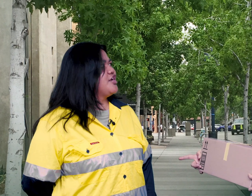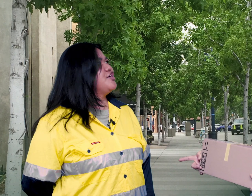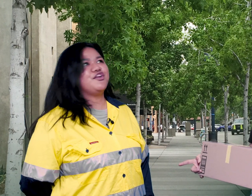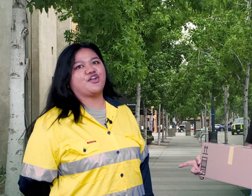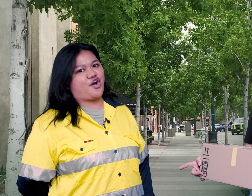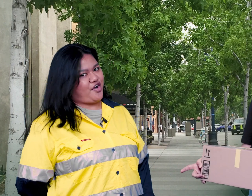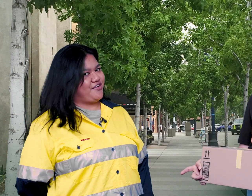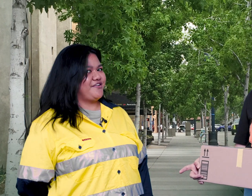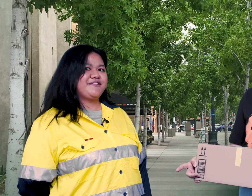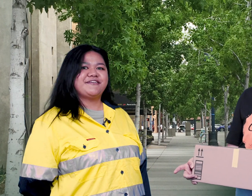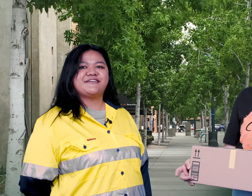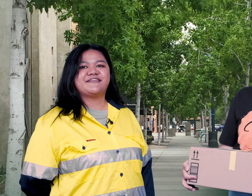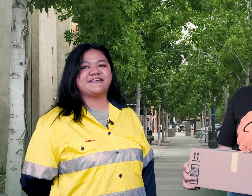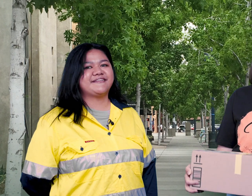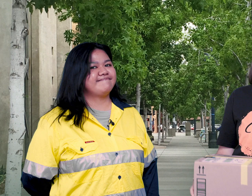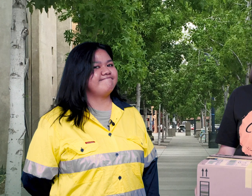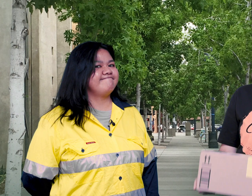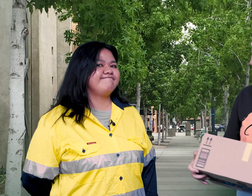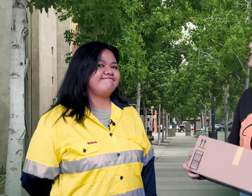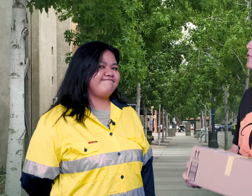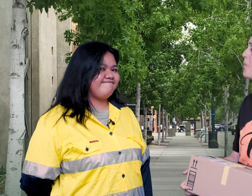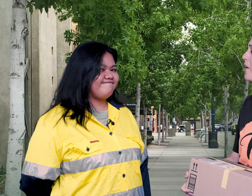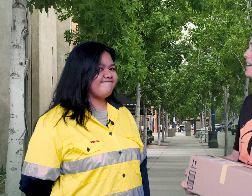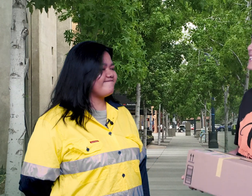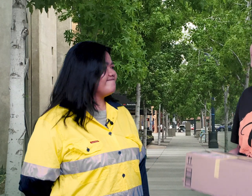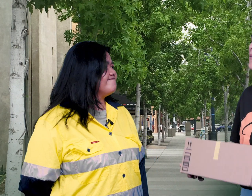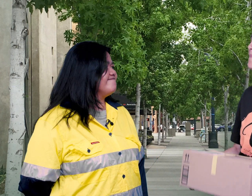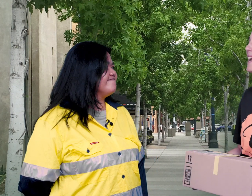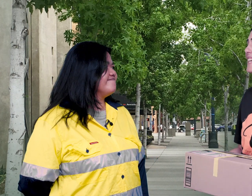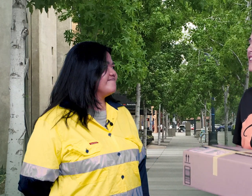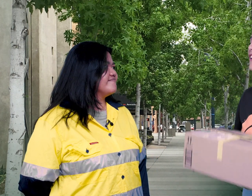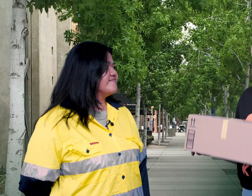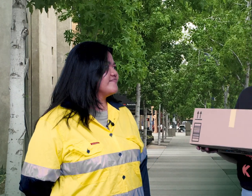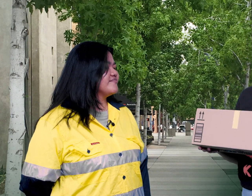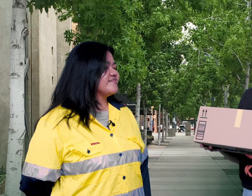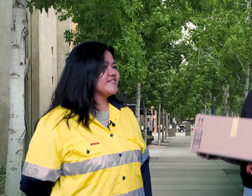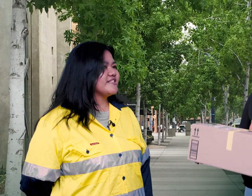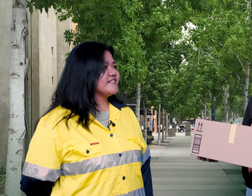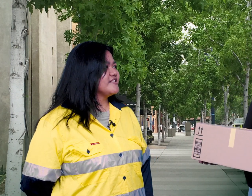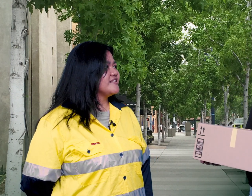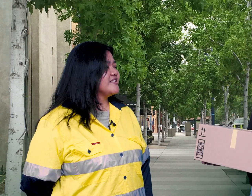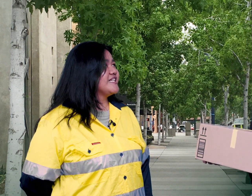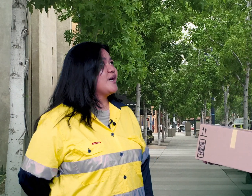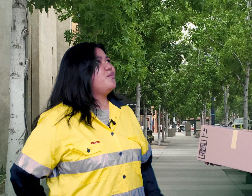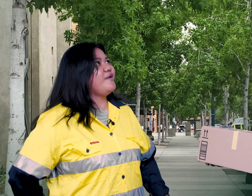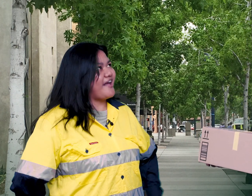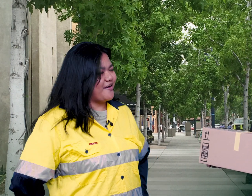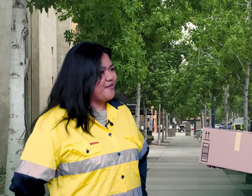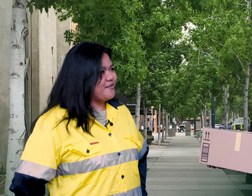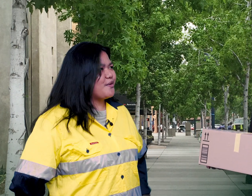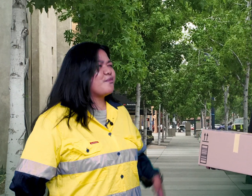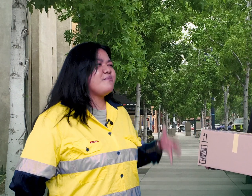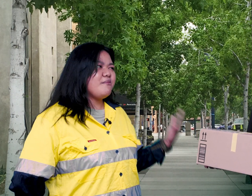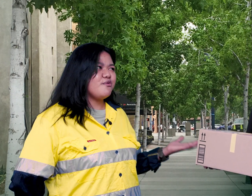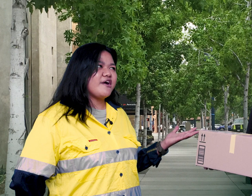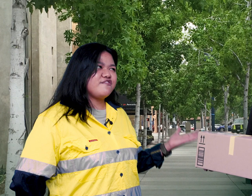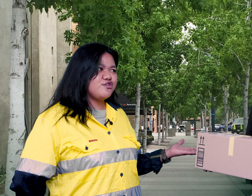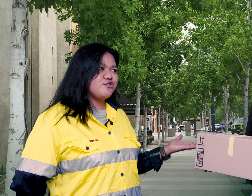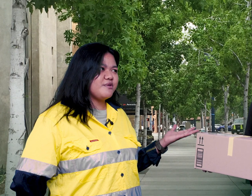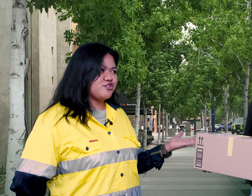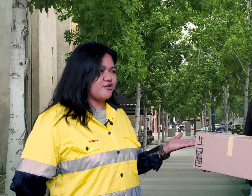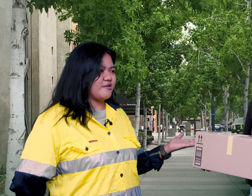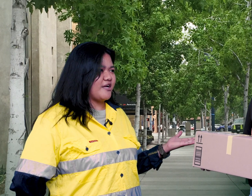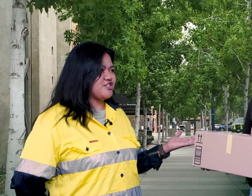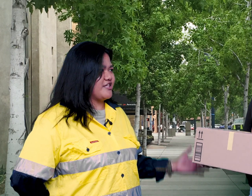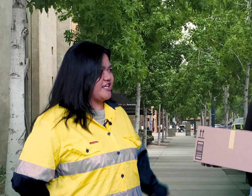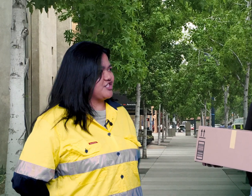you? No. Oh man, I'm just so worried that it won't make it to her and it's really special. Well, remember what have